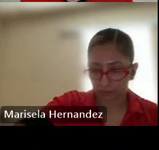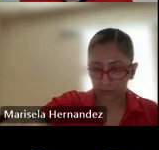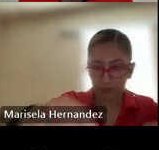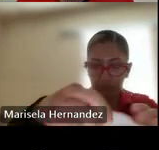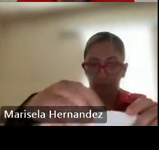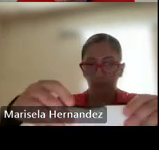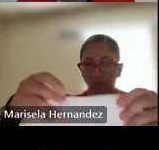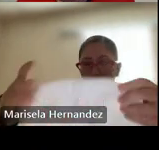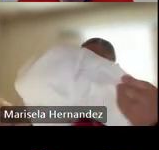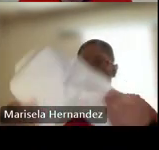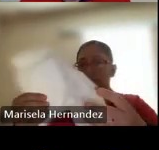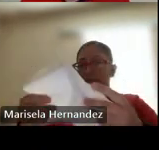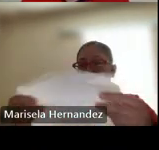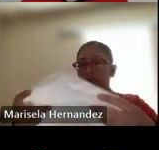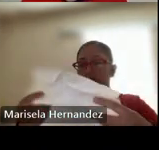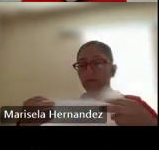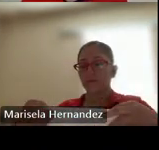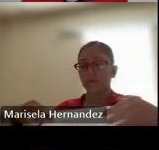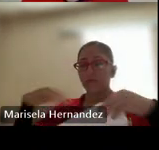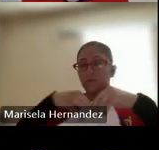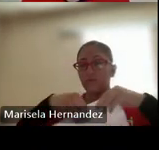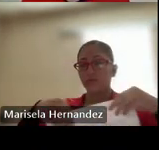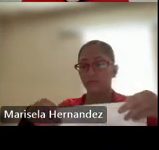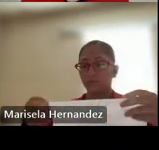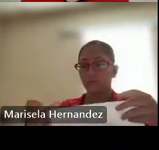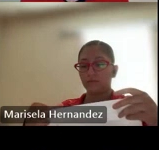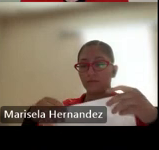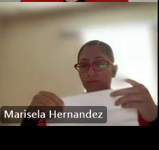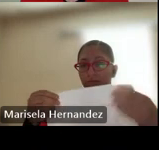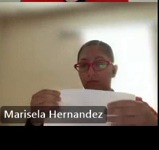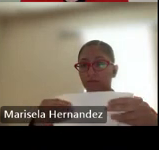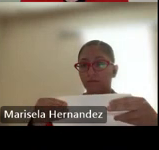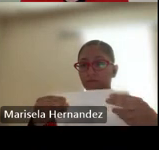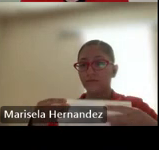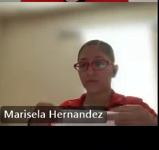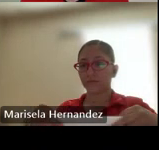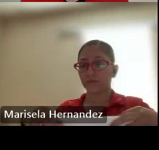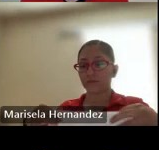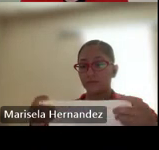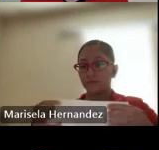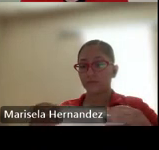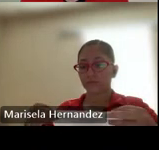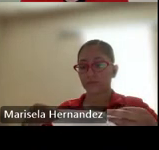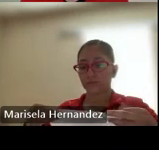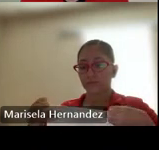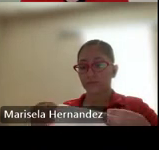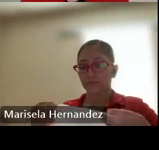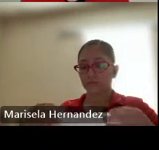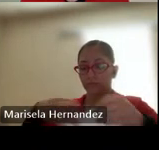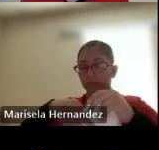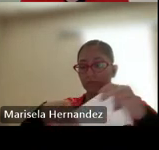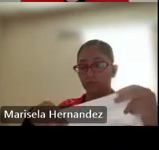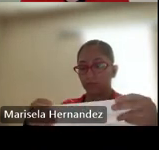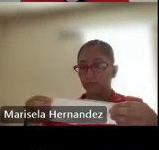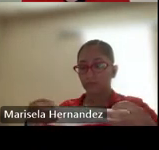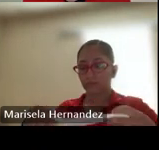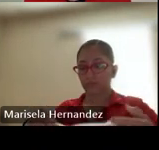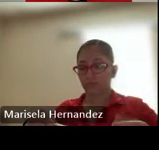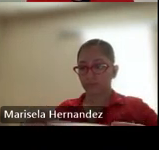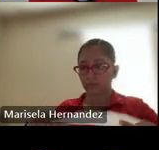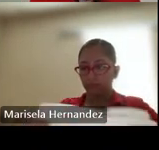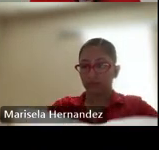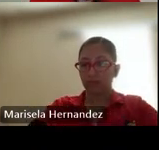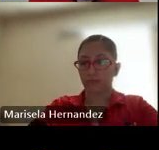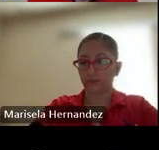this would be the first entitlement to a voucher for any population, which is a really important signal, particularly